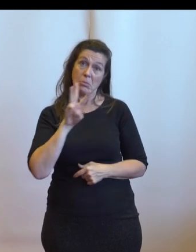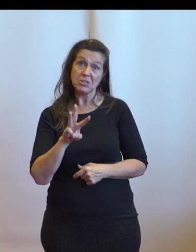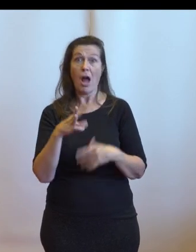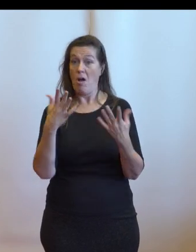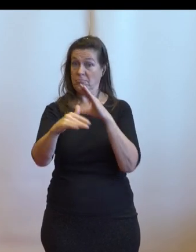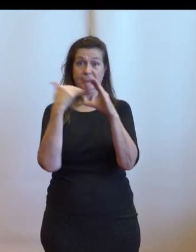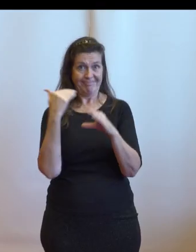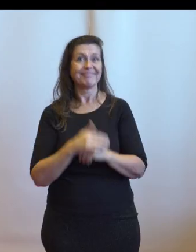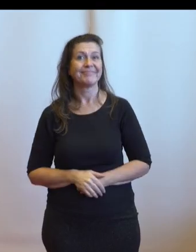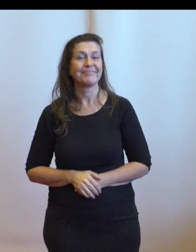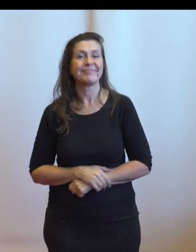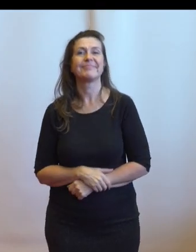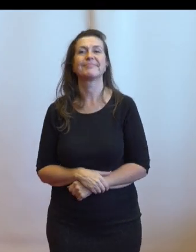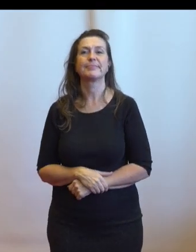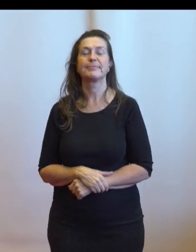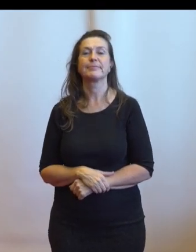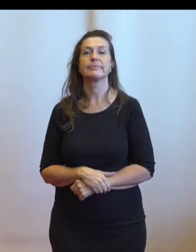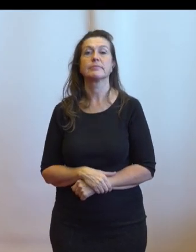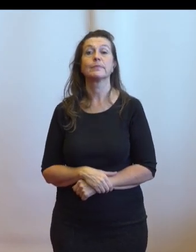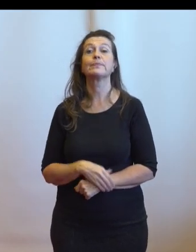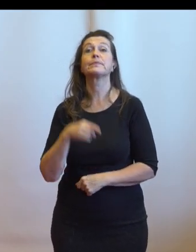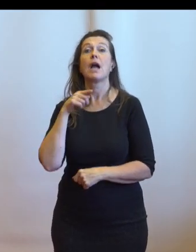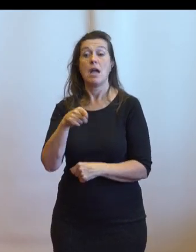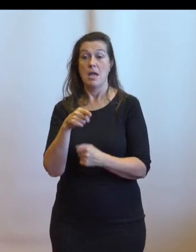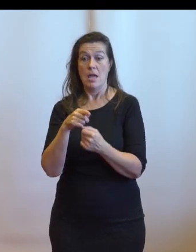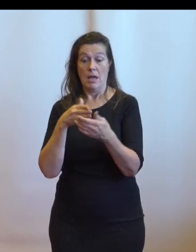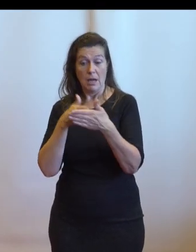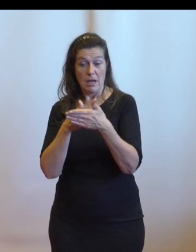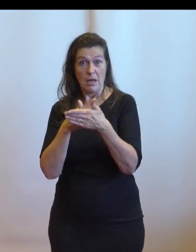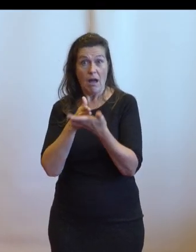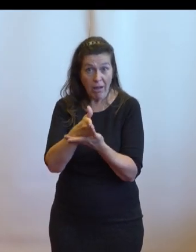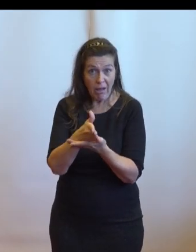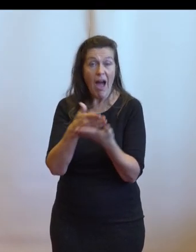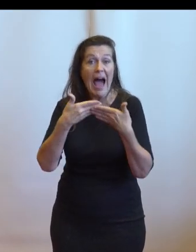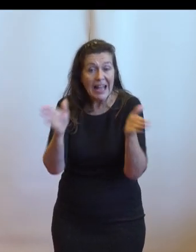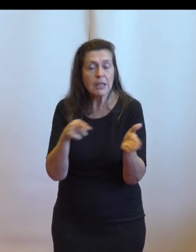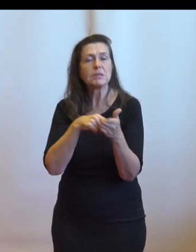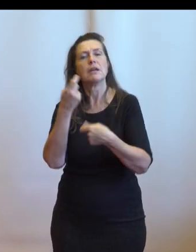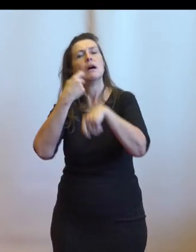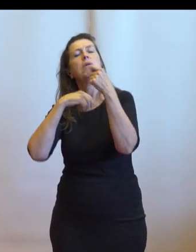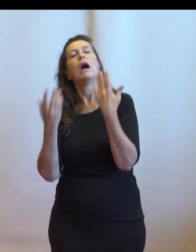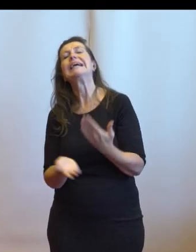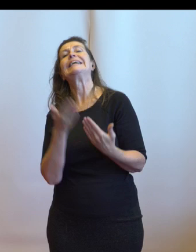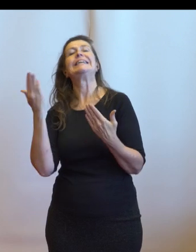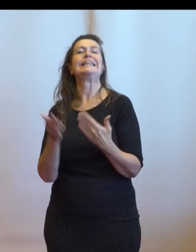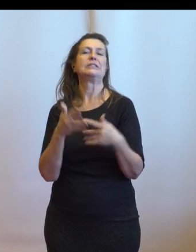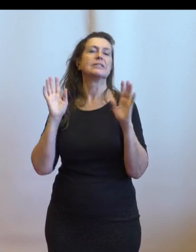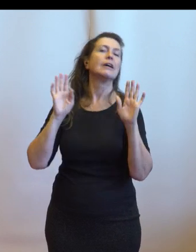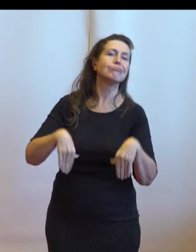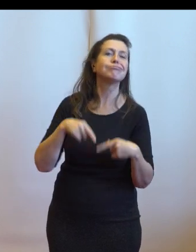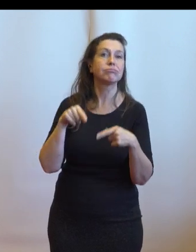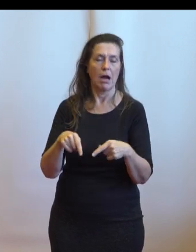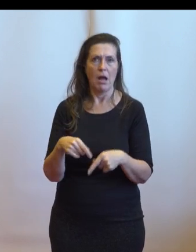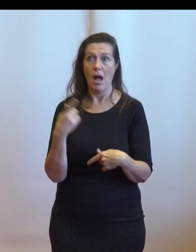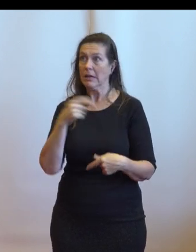So, how to make accessibility easier? I think it sounds like it should be quite easy, but I think in reality, those of you who've tried to do it know it's not quite